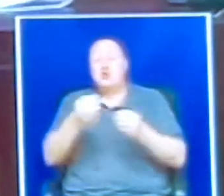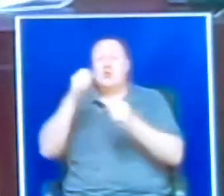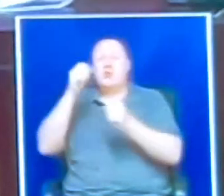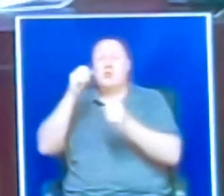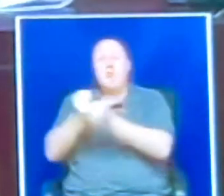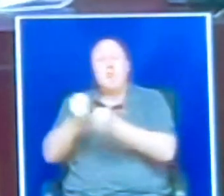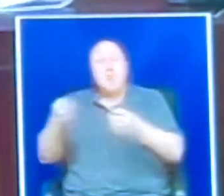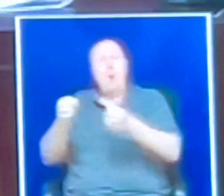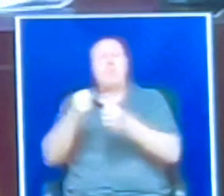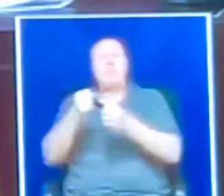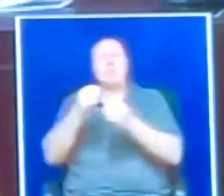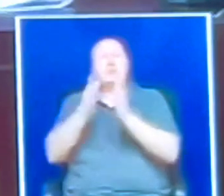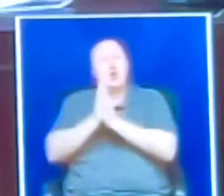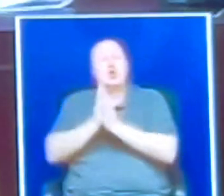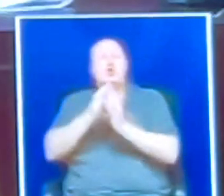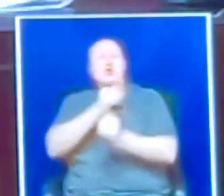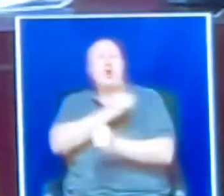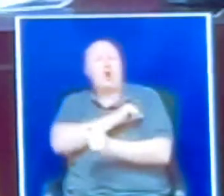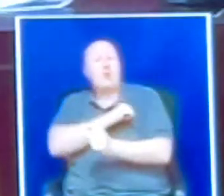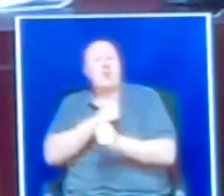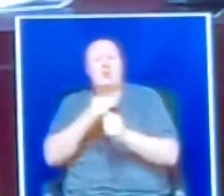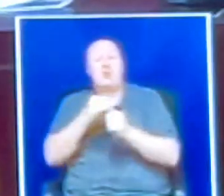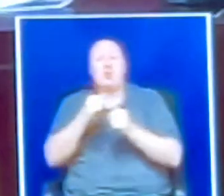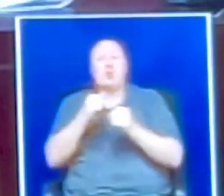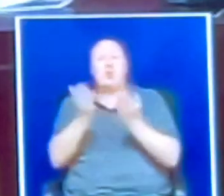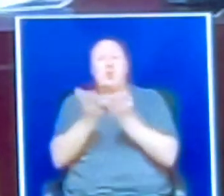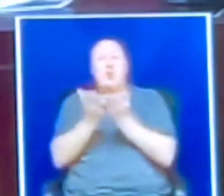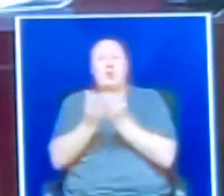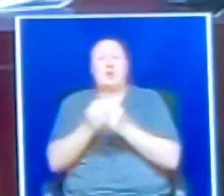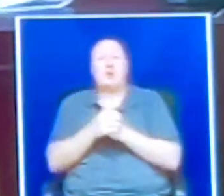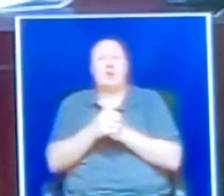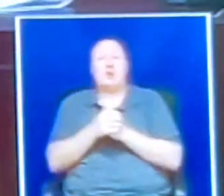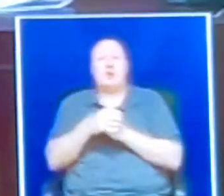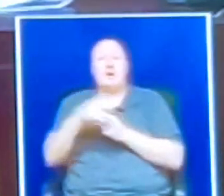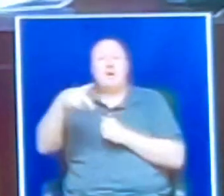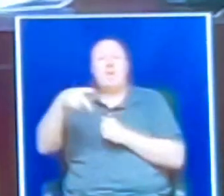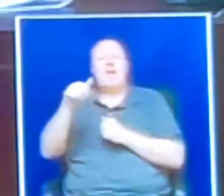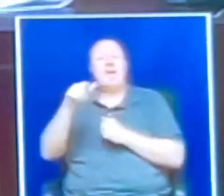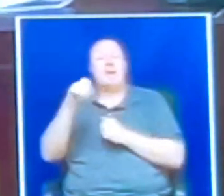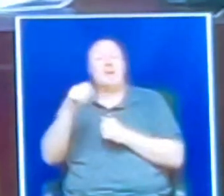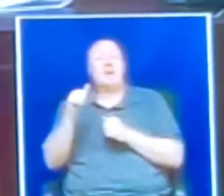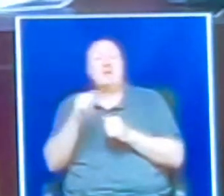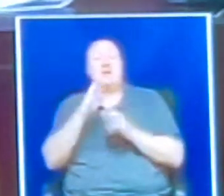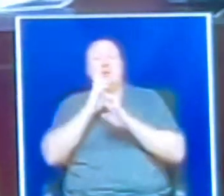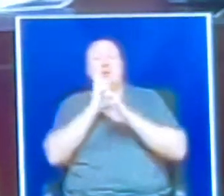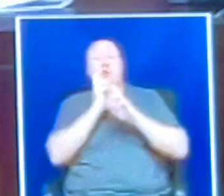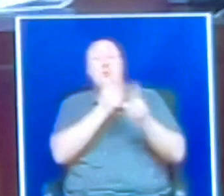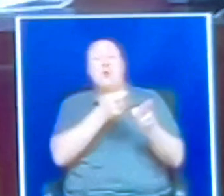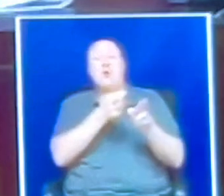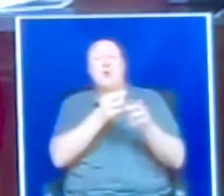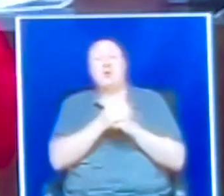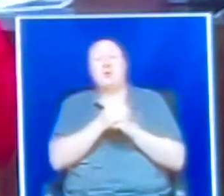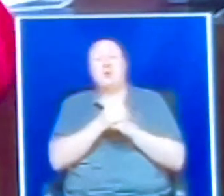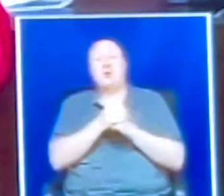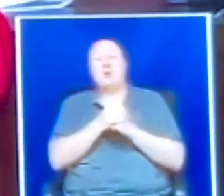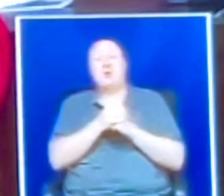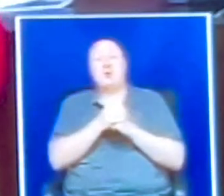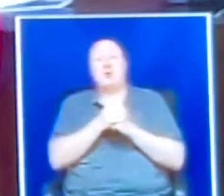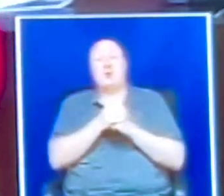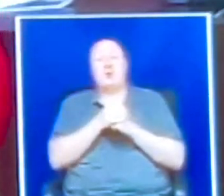schools. Many have been painting Palestinians who are responding over